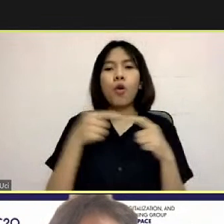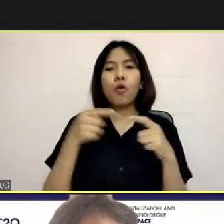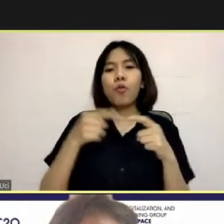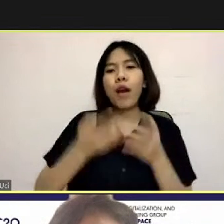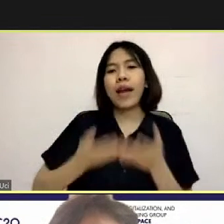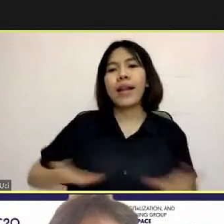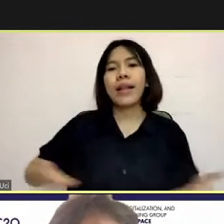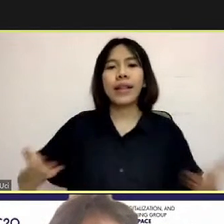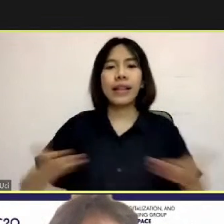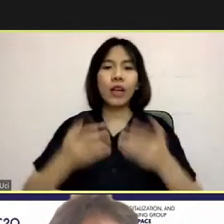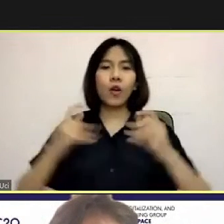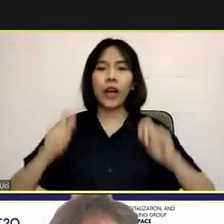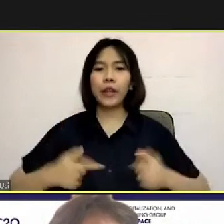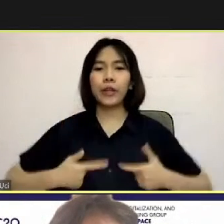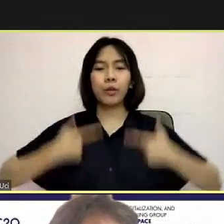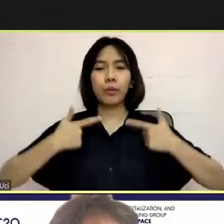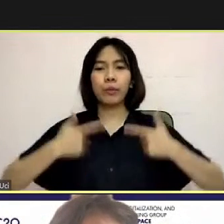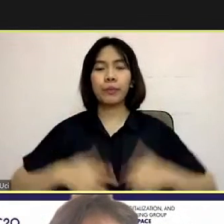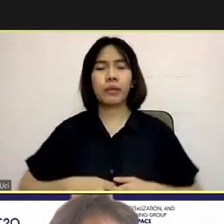environment.